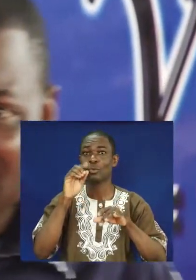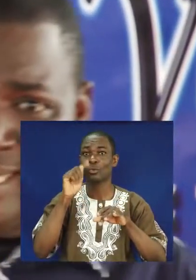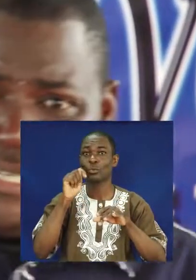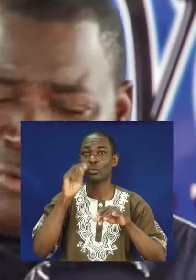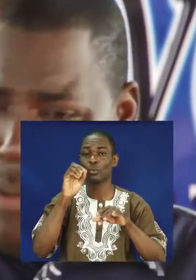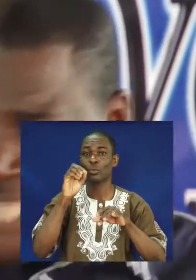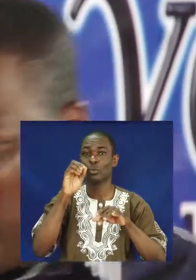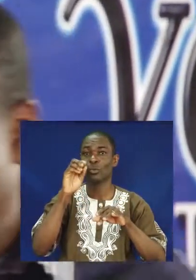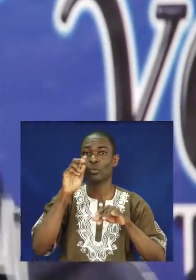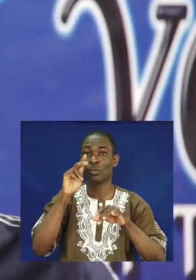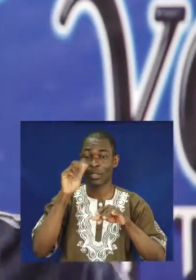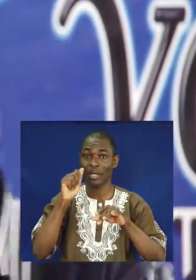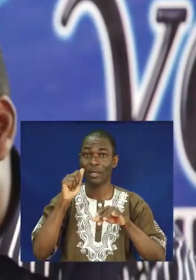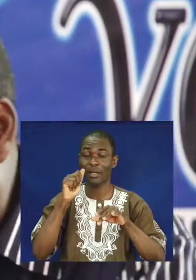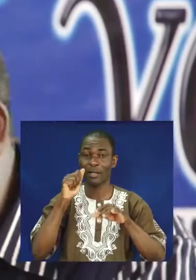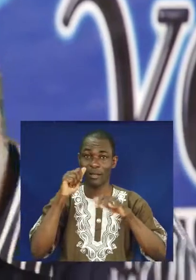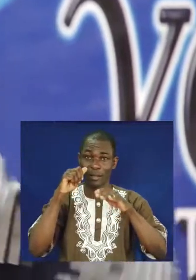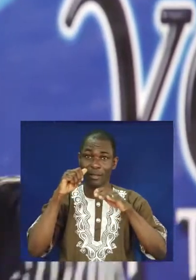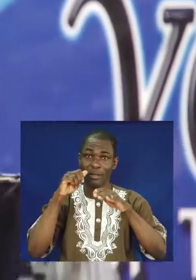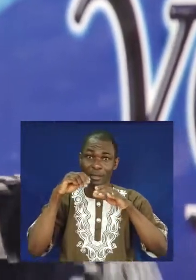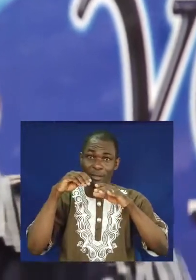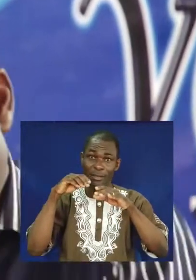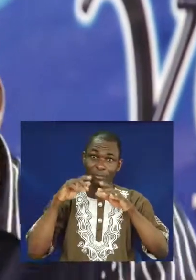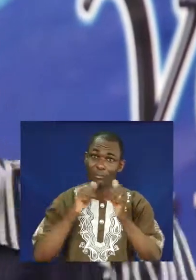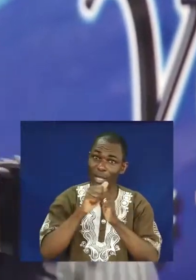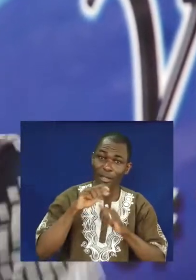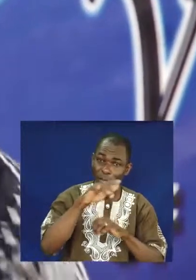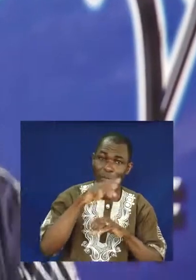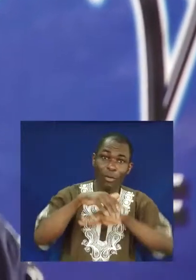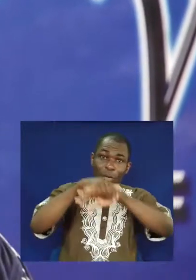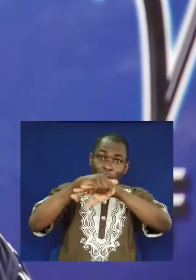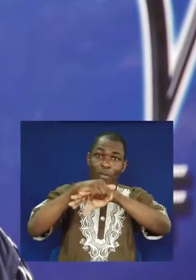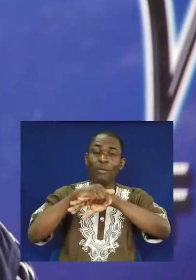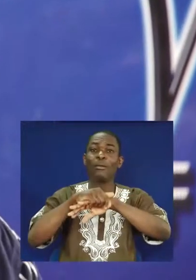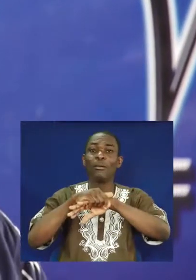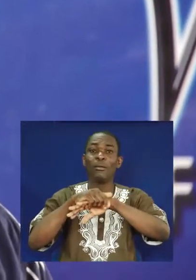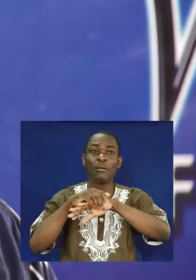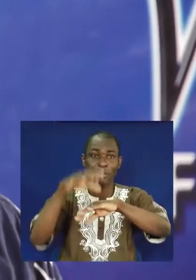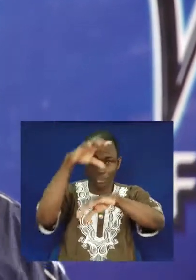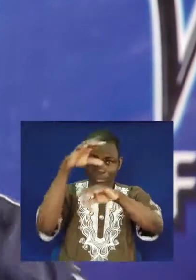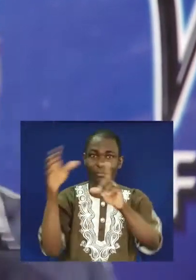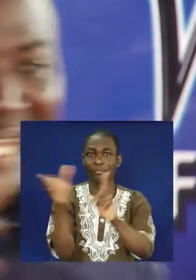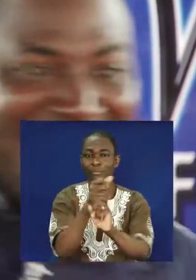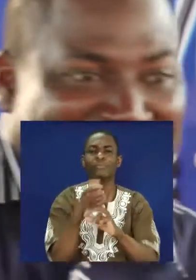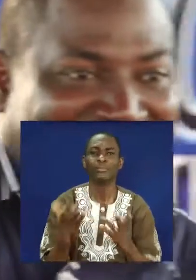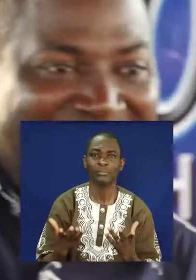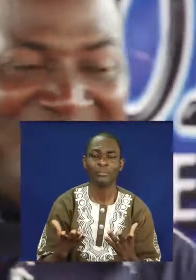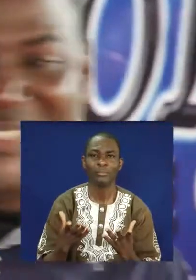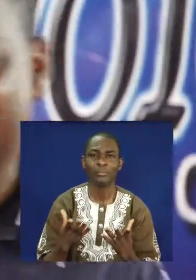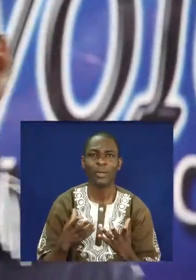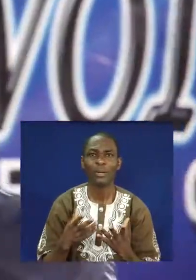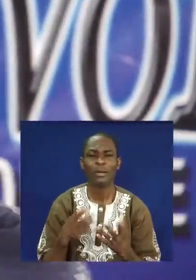Cocaine. Wo beta woni abesha na aban ehu bom, na aban ehu bom. MPP ni NDC